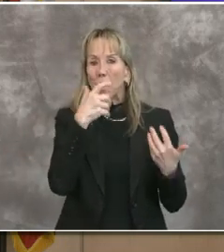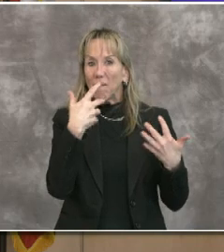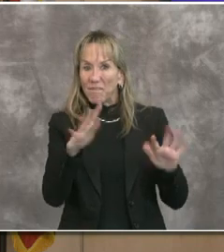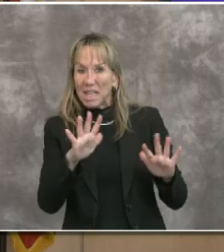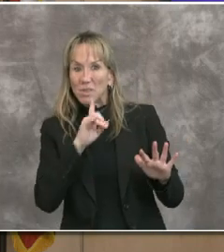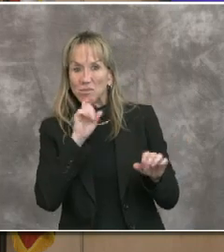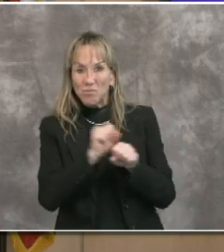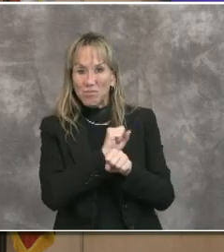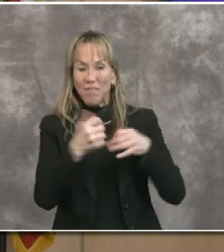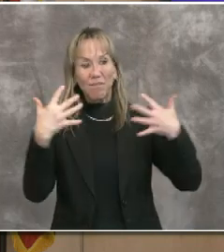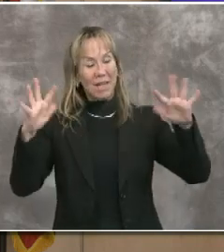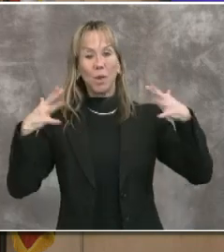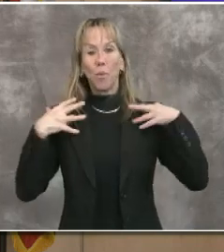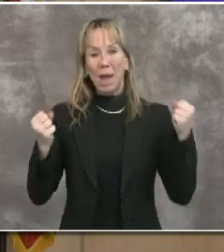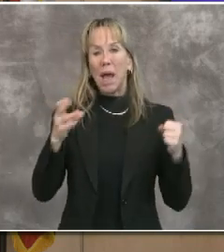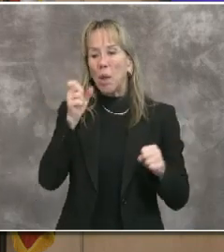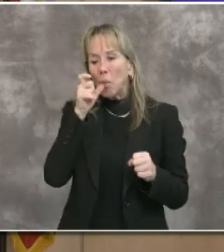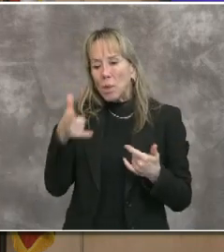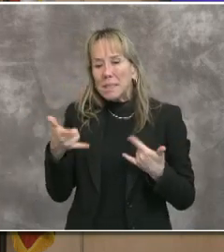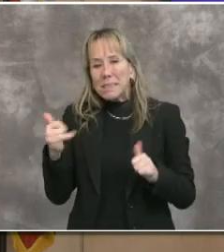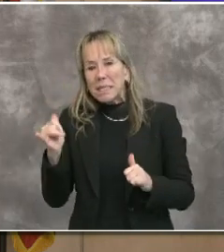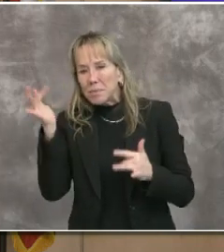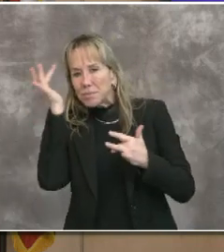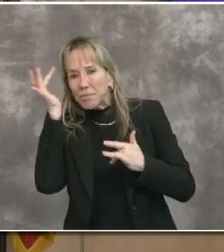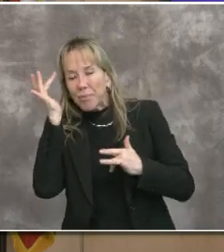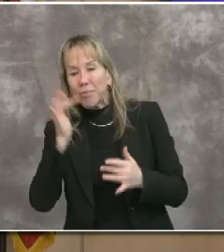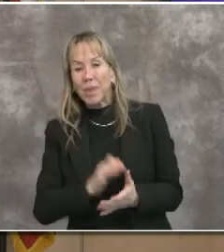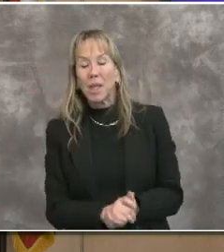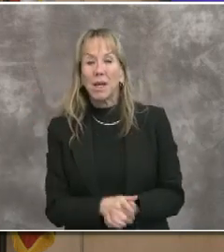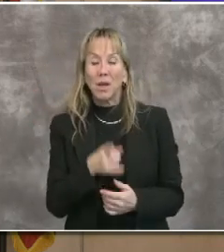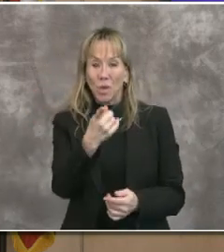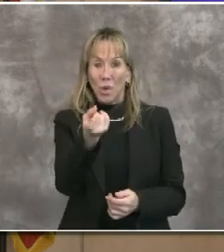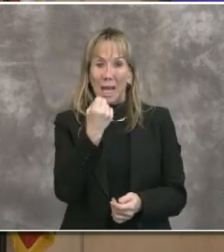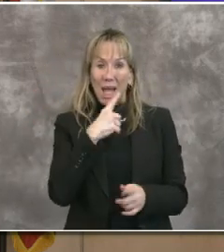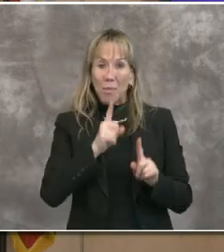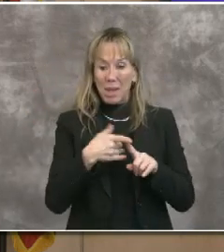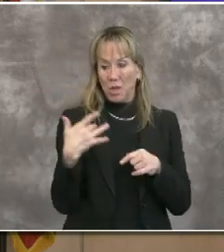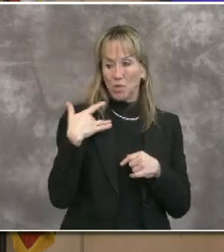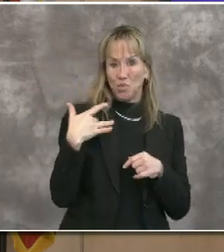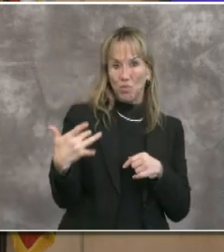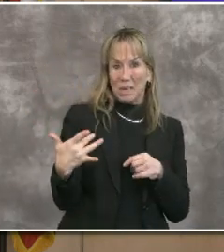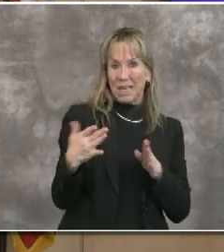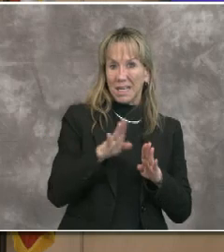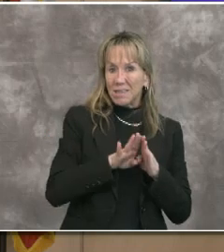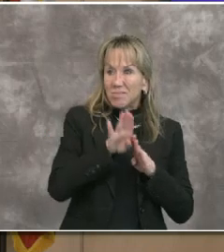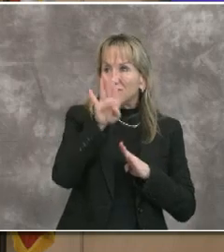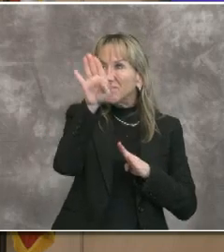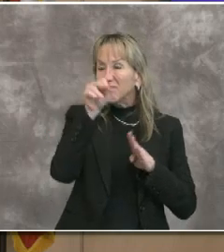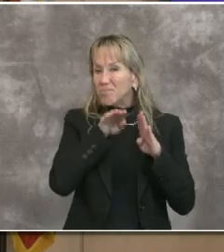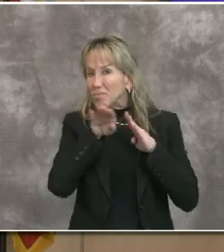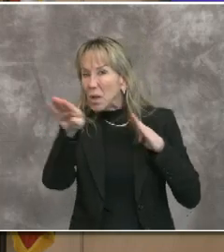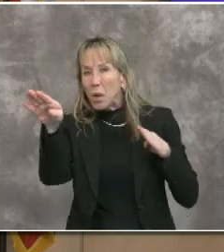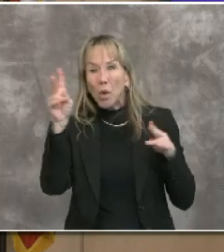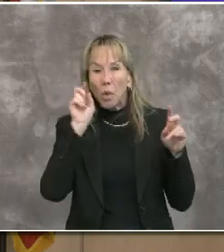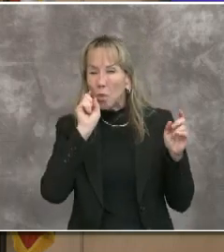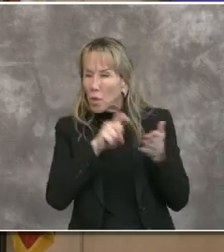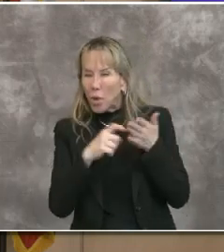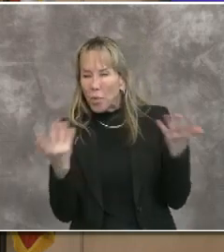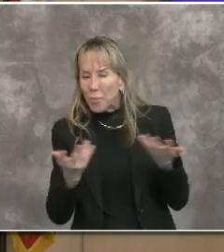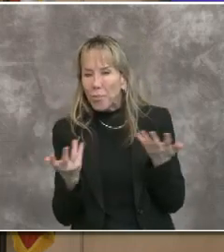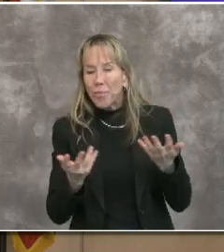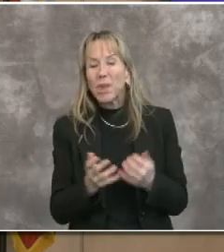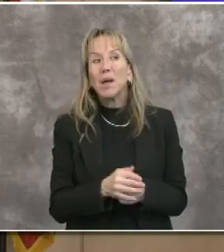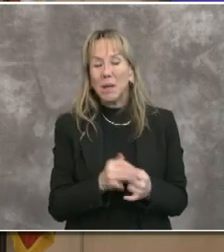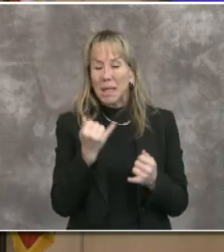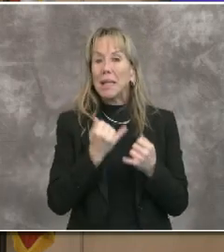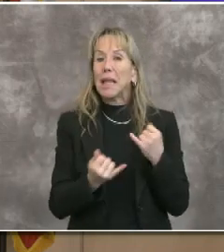could tell you that as far as trends are concerned, we have noticed a trend in the last